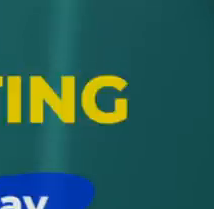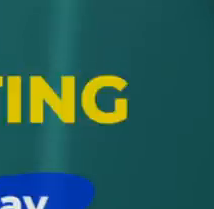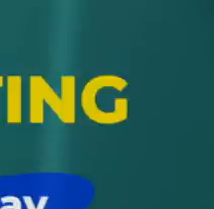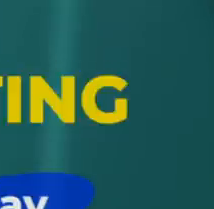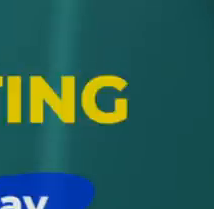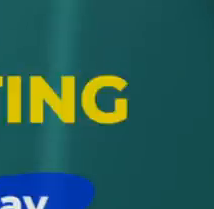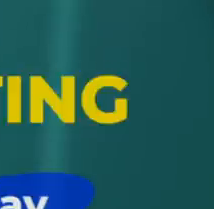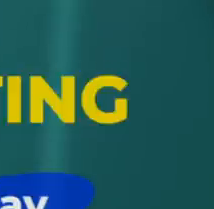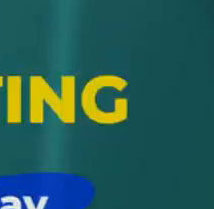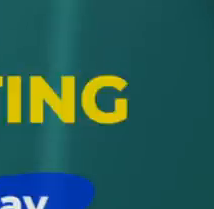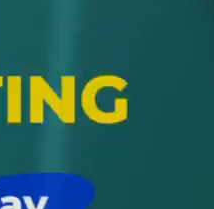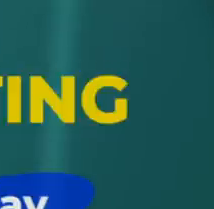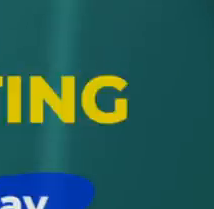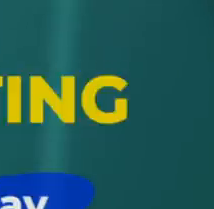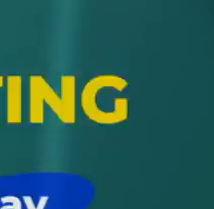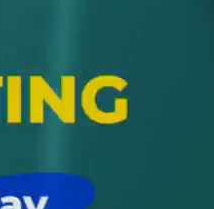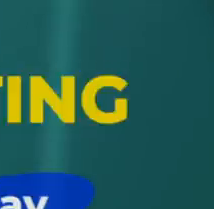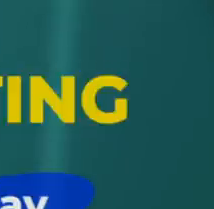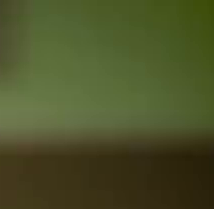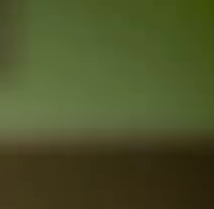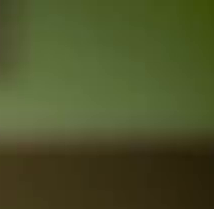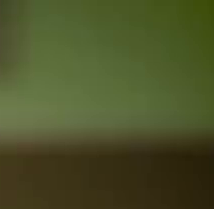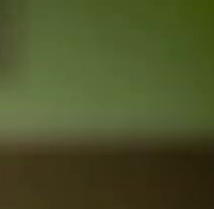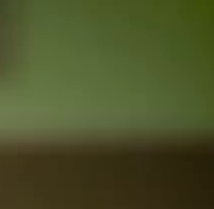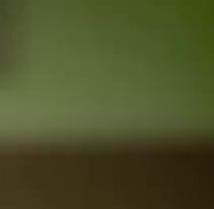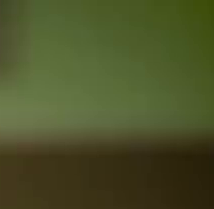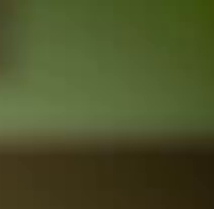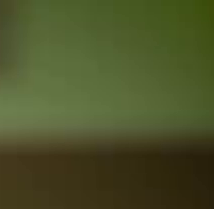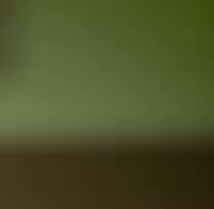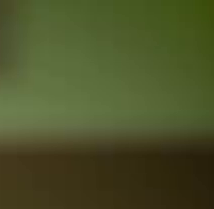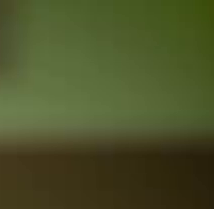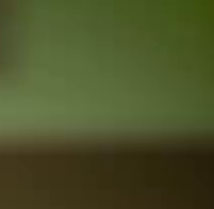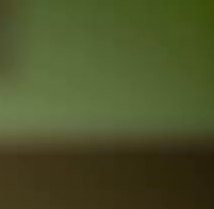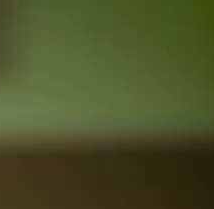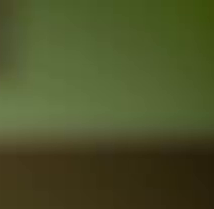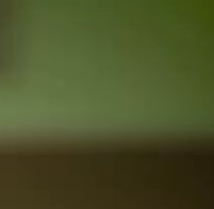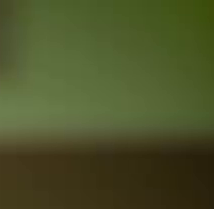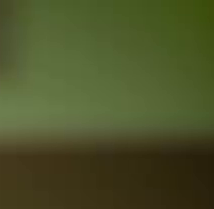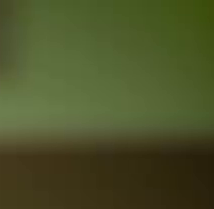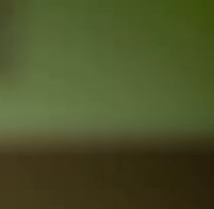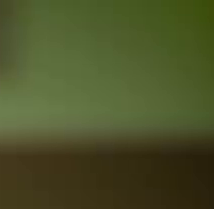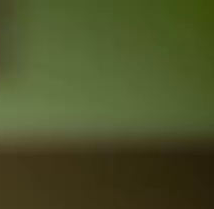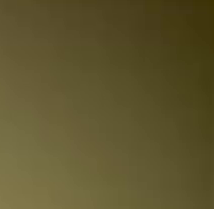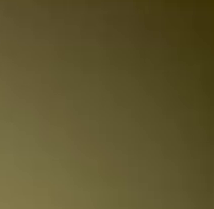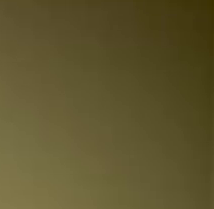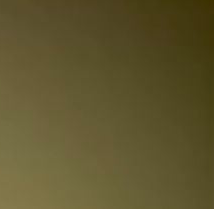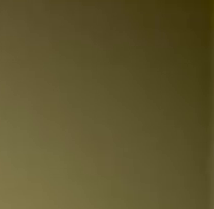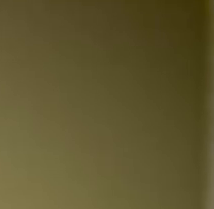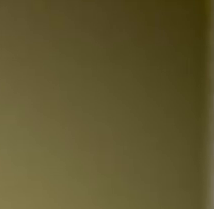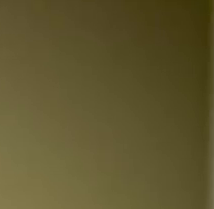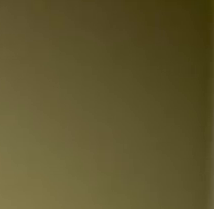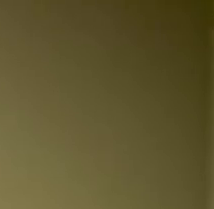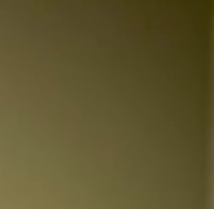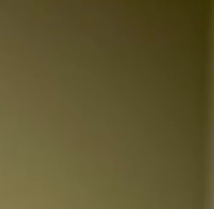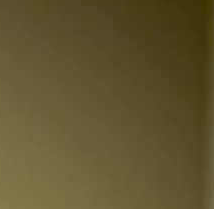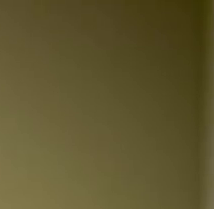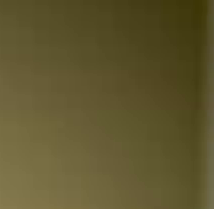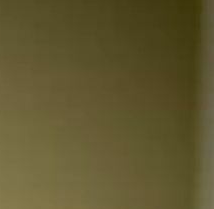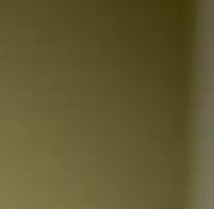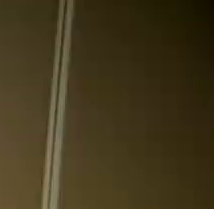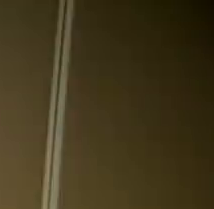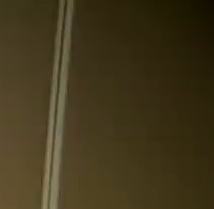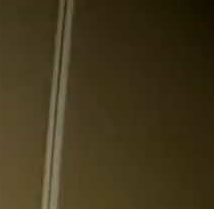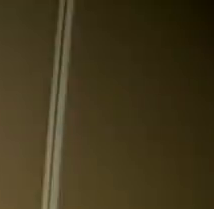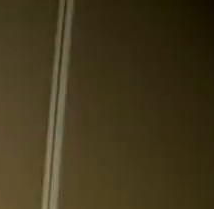consent. So, reminder to all families, sign and return your consent form as soon as possible. Let's work together